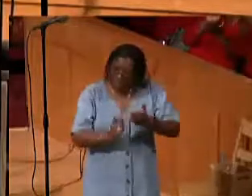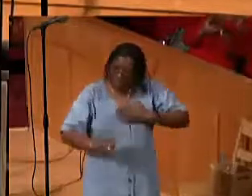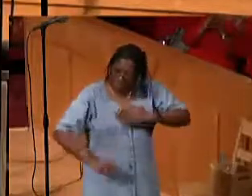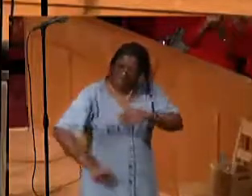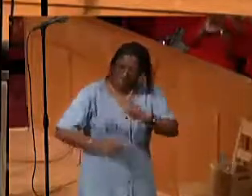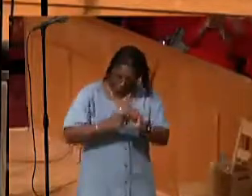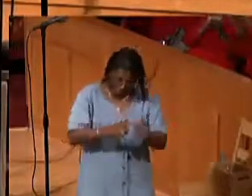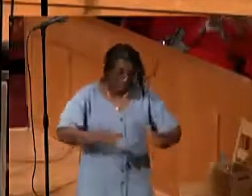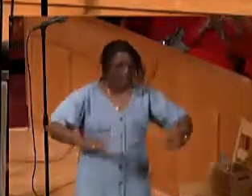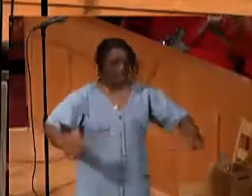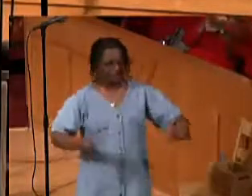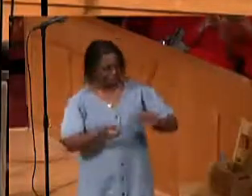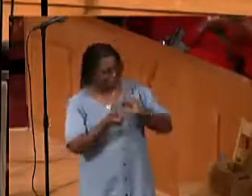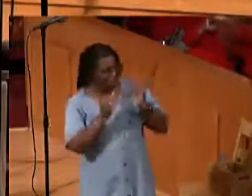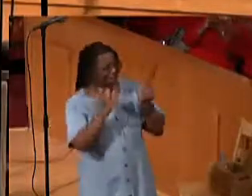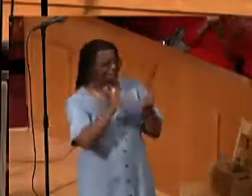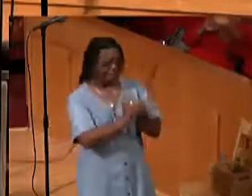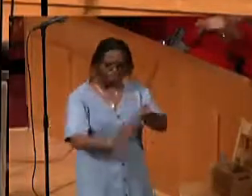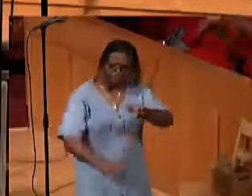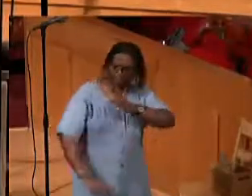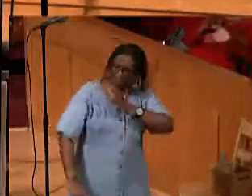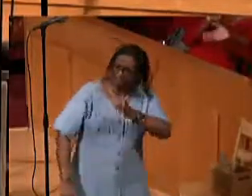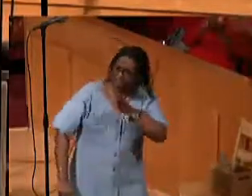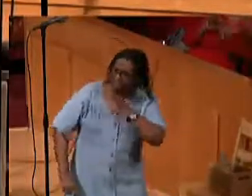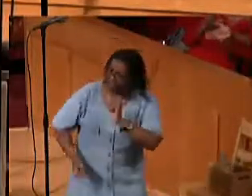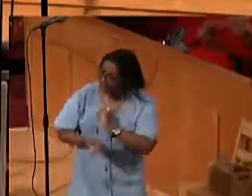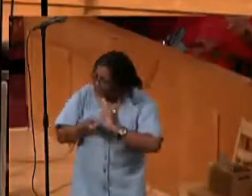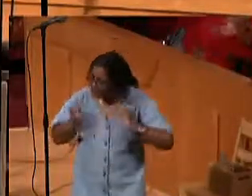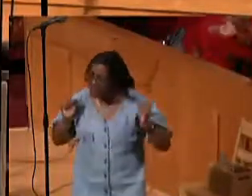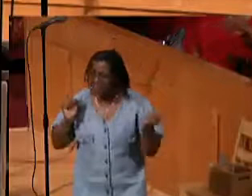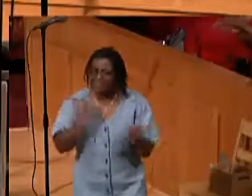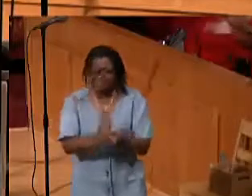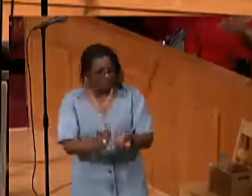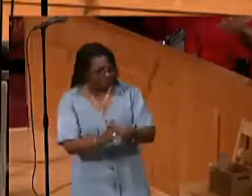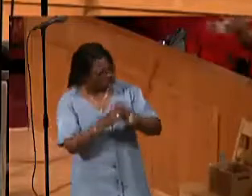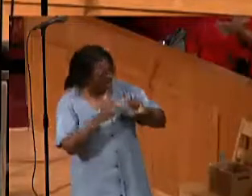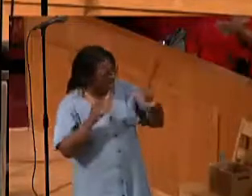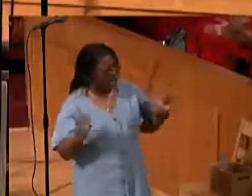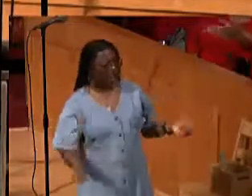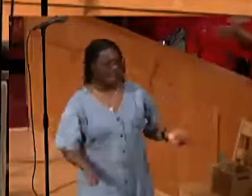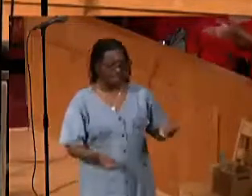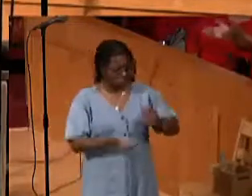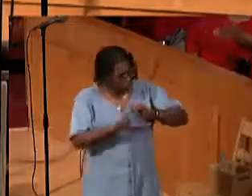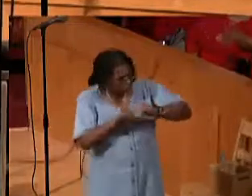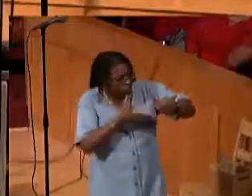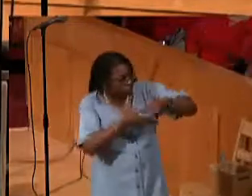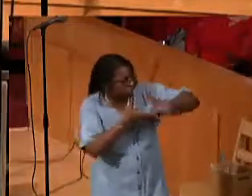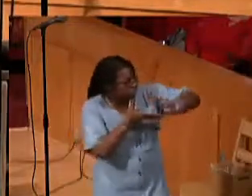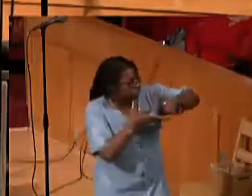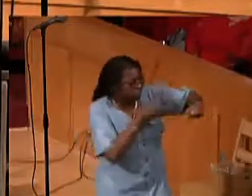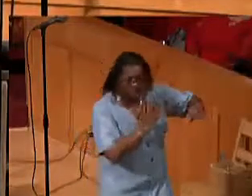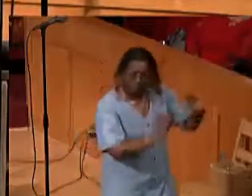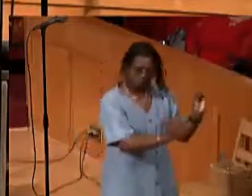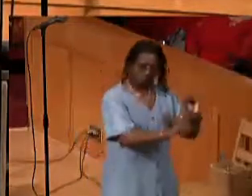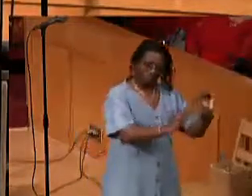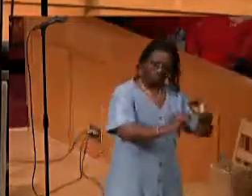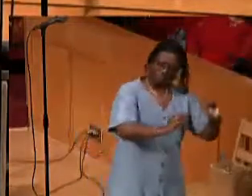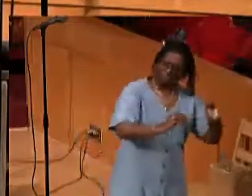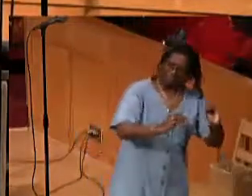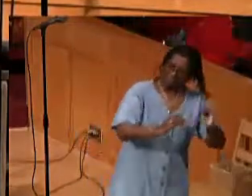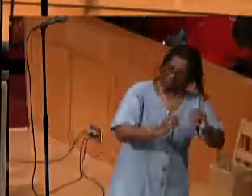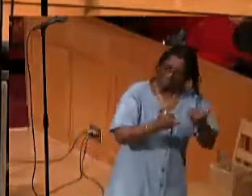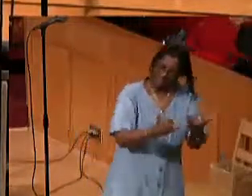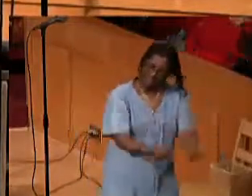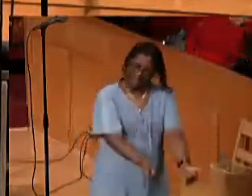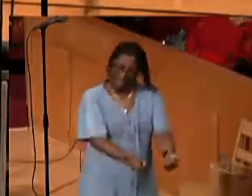changed. Do I have a witness here? Amen. I said my language has changed. And maybe I'll talk about some of y'all,